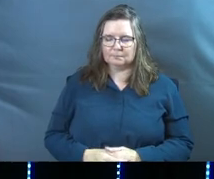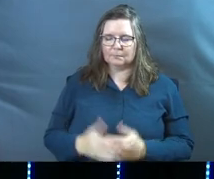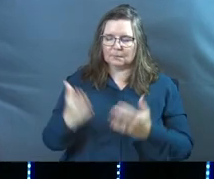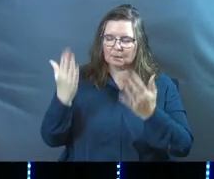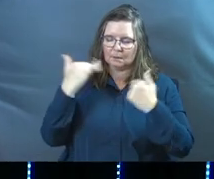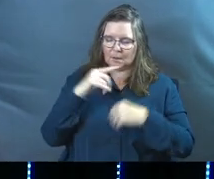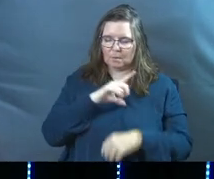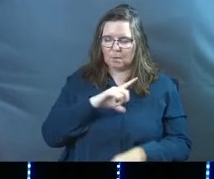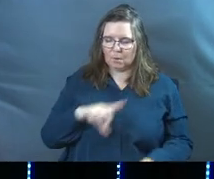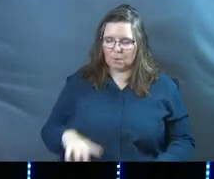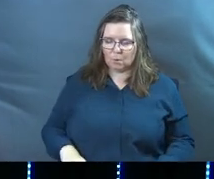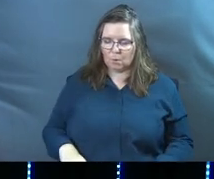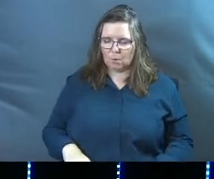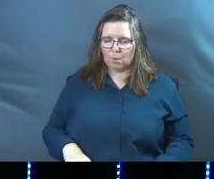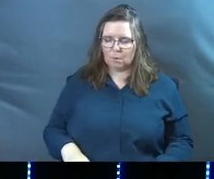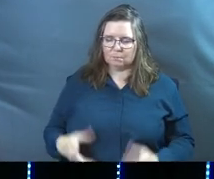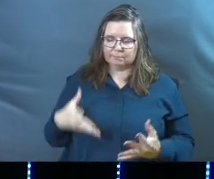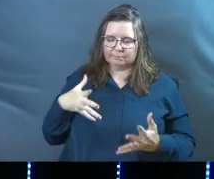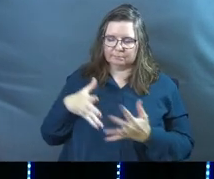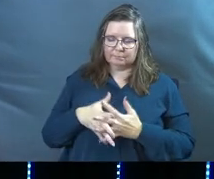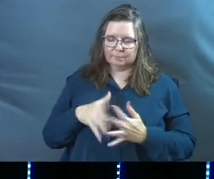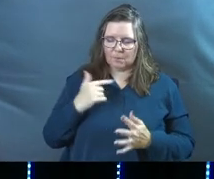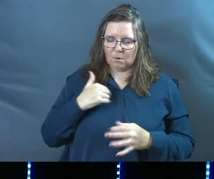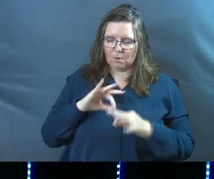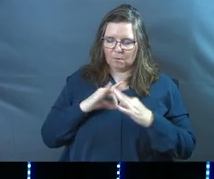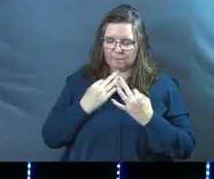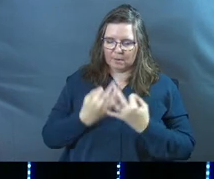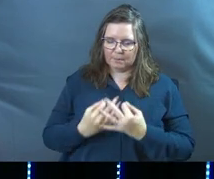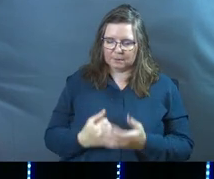Come, Lord, and sow into our families.